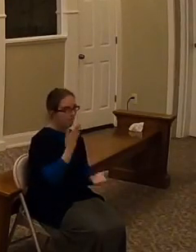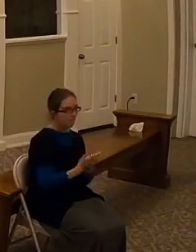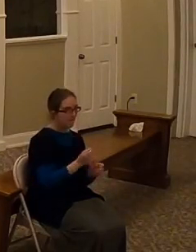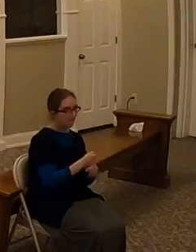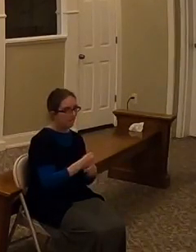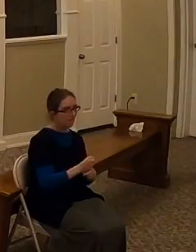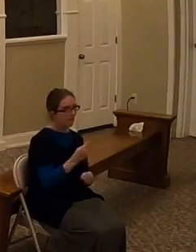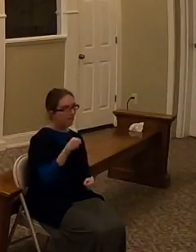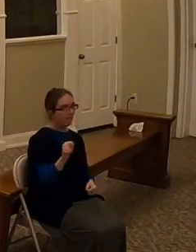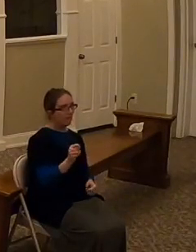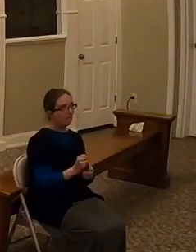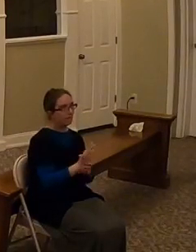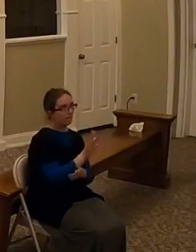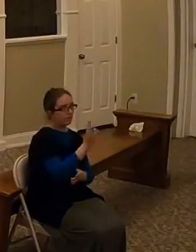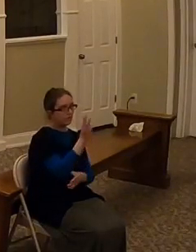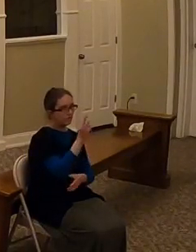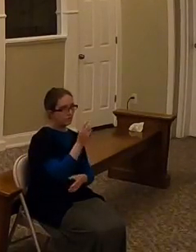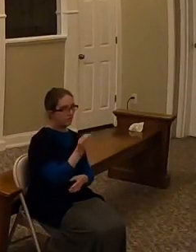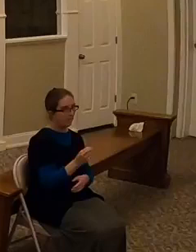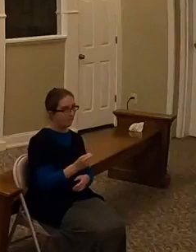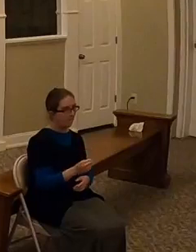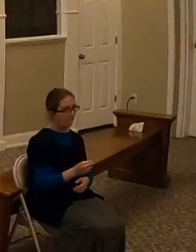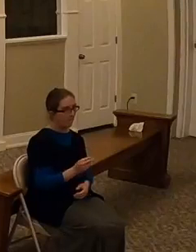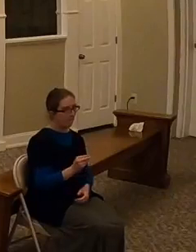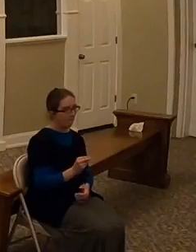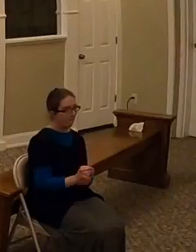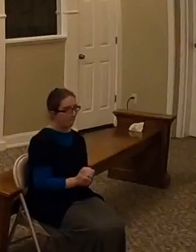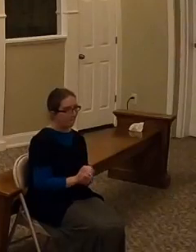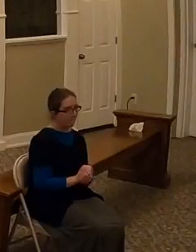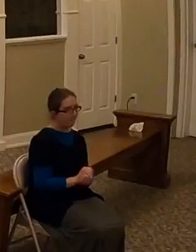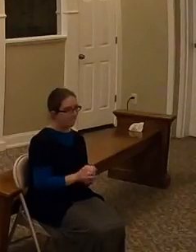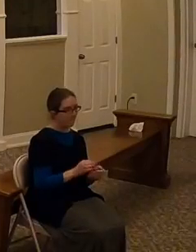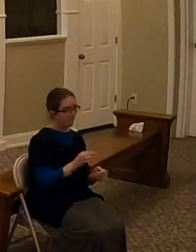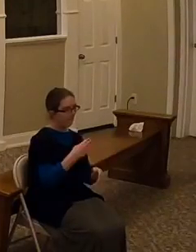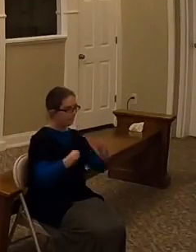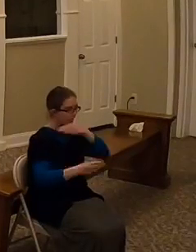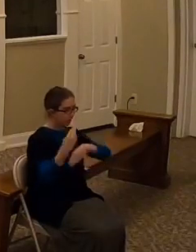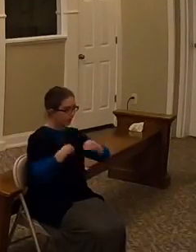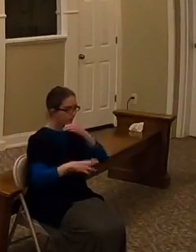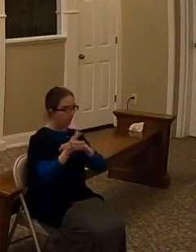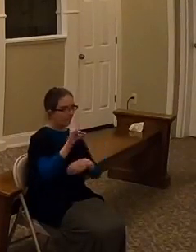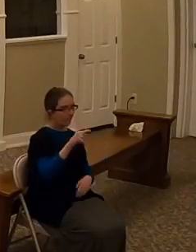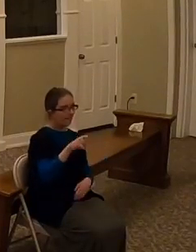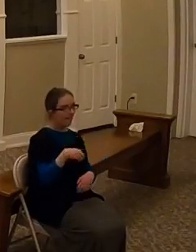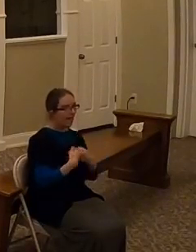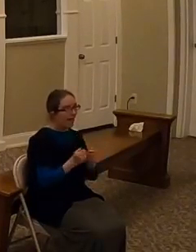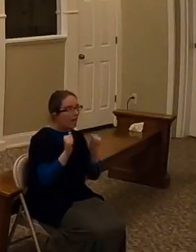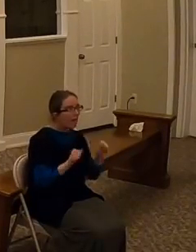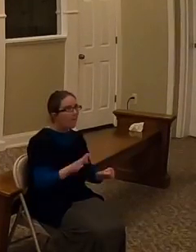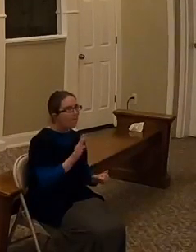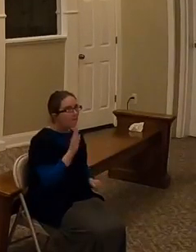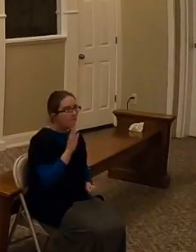else make the tree corrupt, its fruit corrupt, for the tree is known by its fruit. O generation of vipers, how can